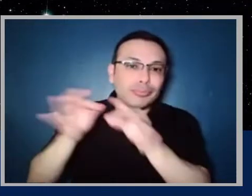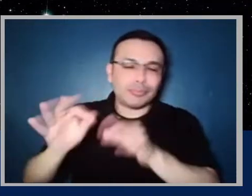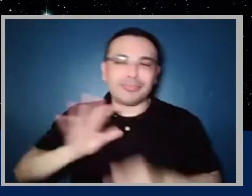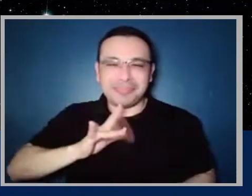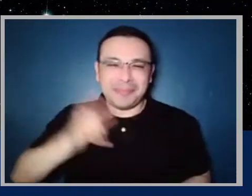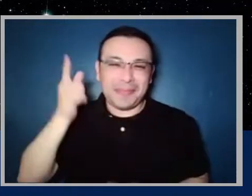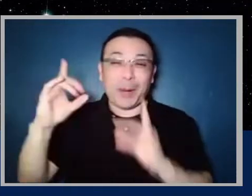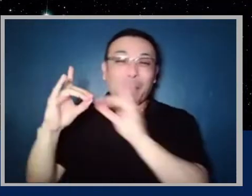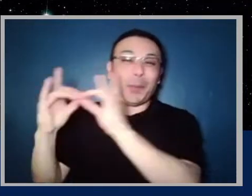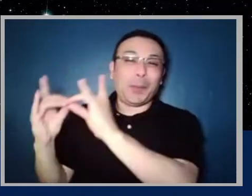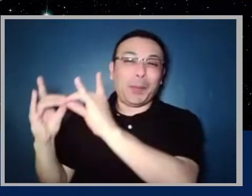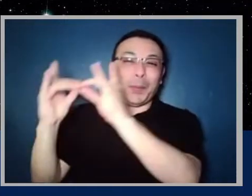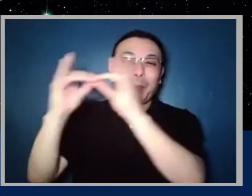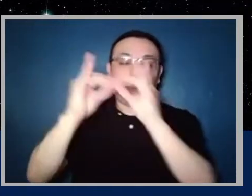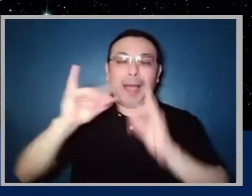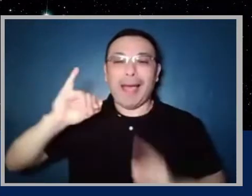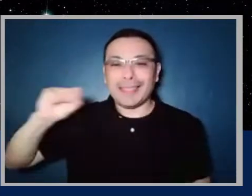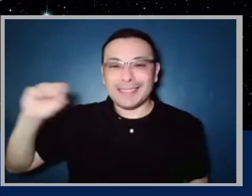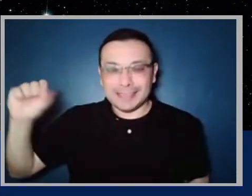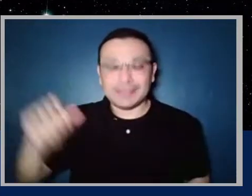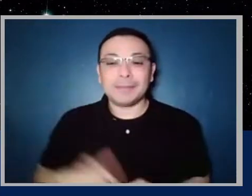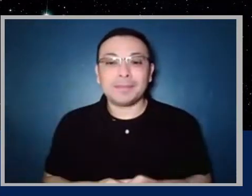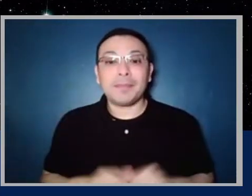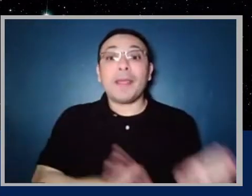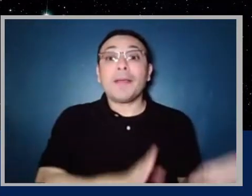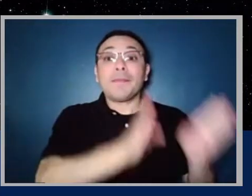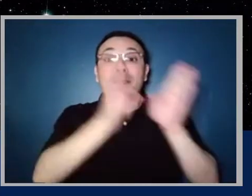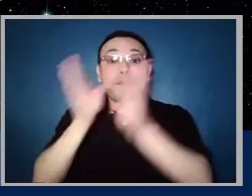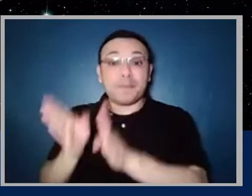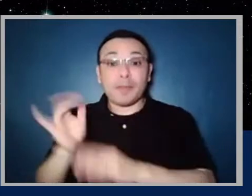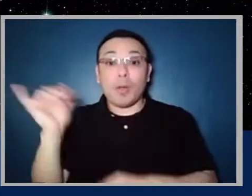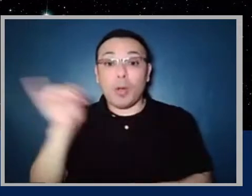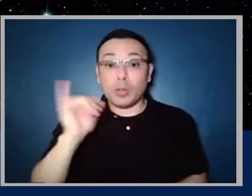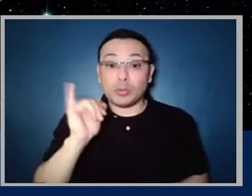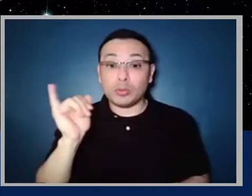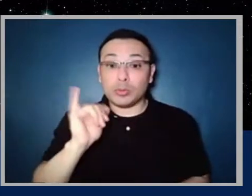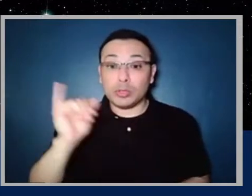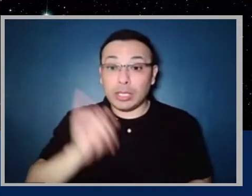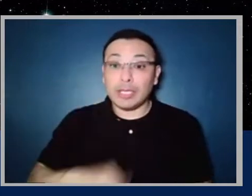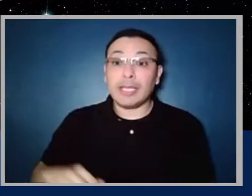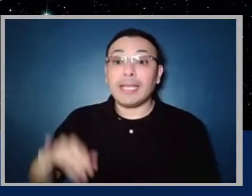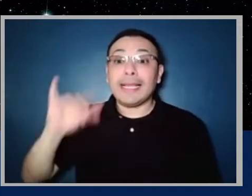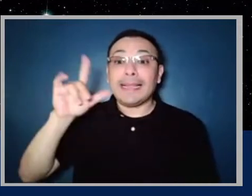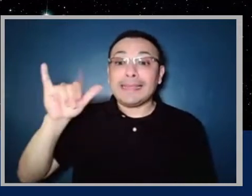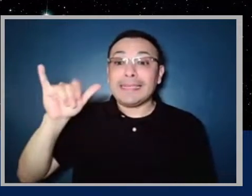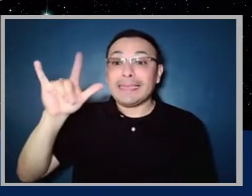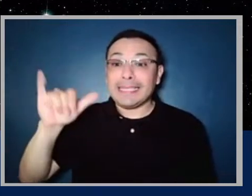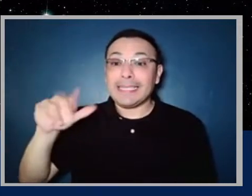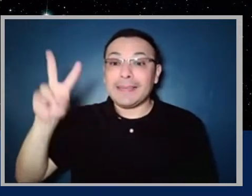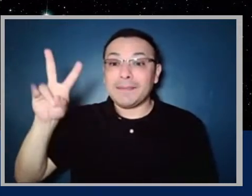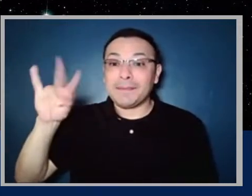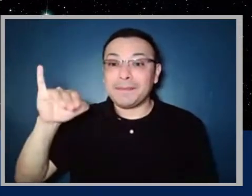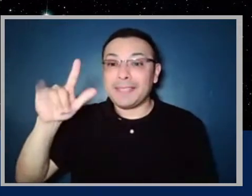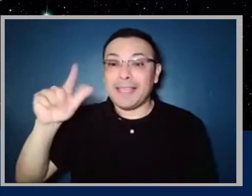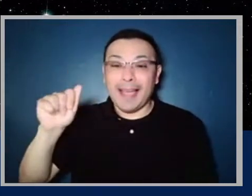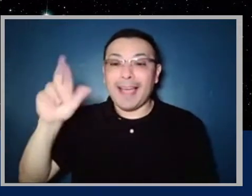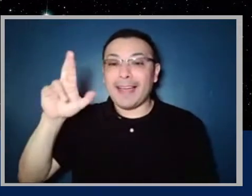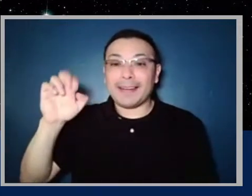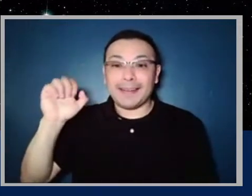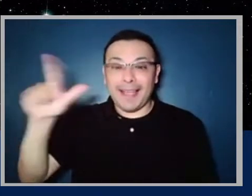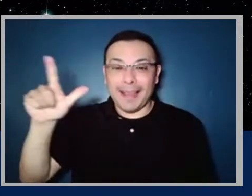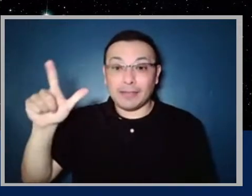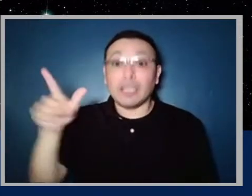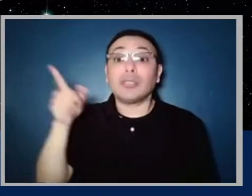yay, thank you so much for joining us. And then also we've got Lily Villarreal, who's the Artemis II Recovery Director